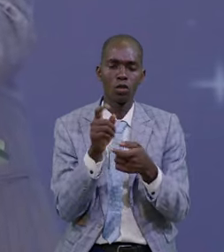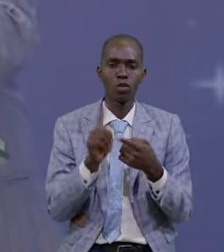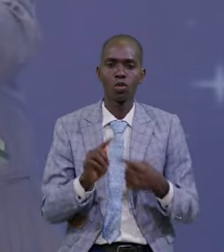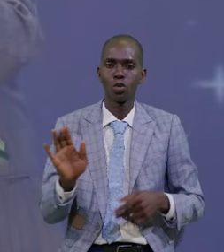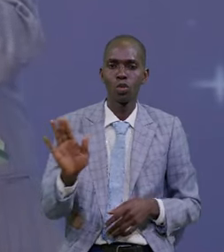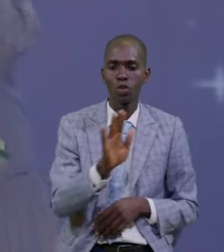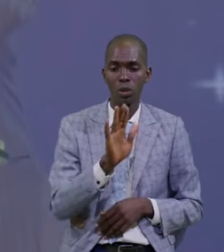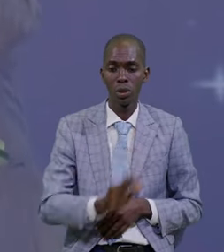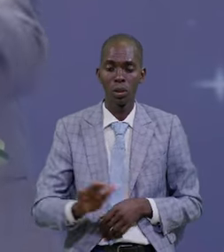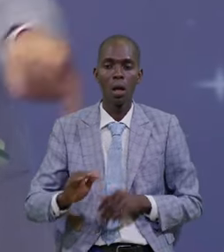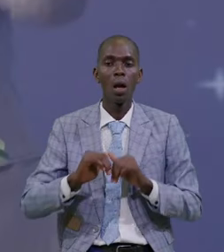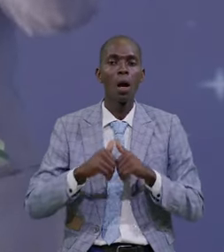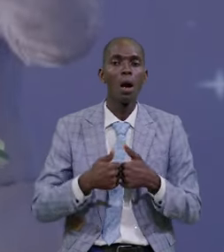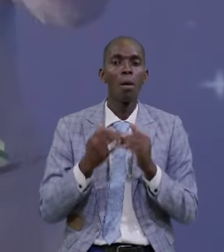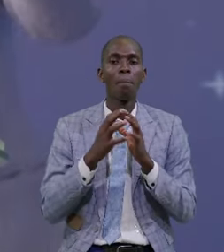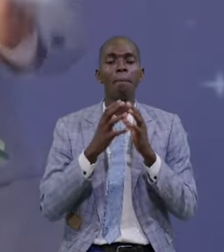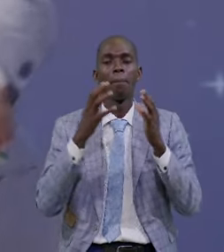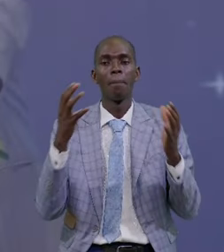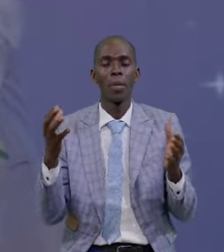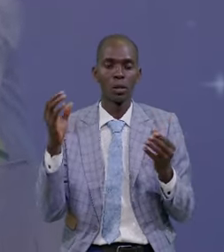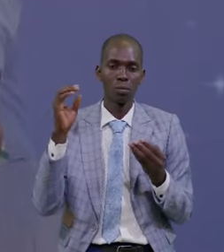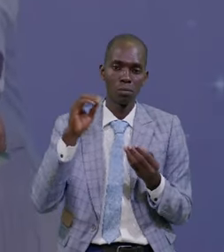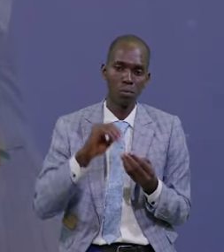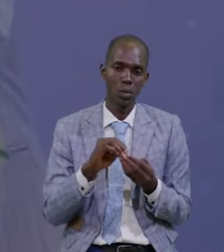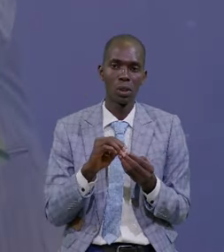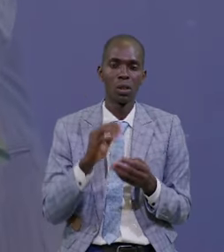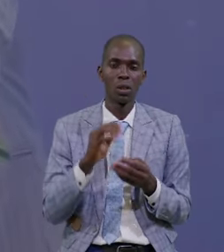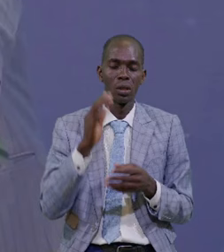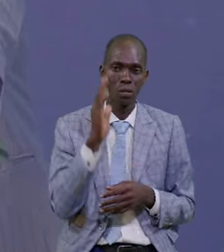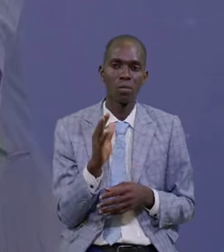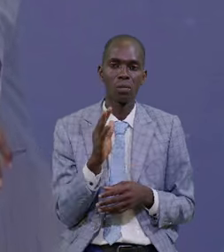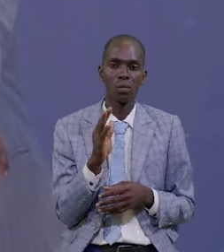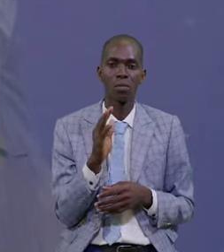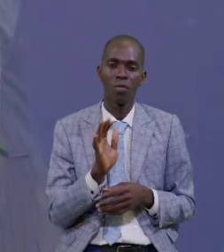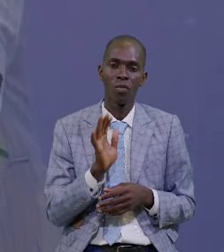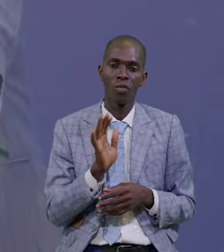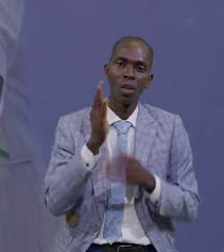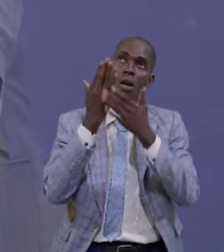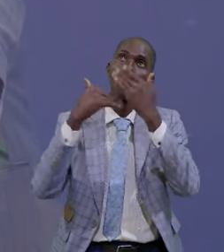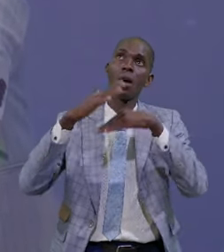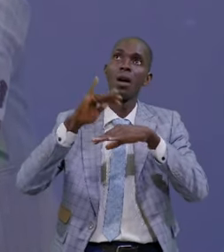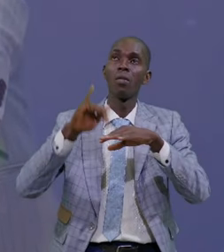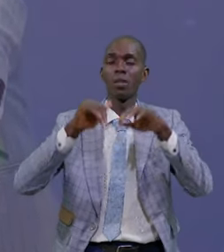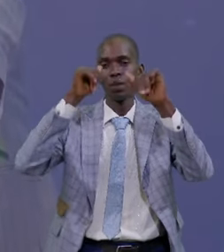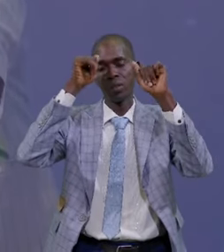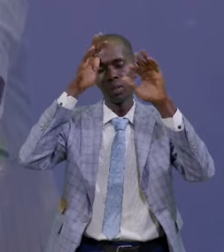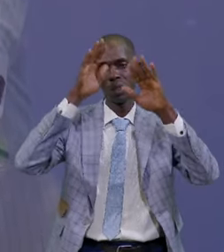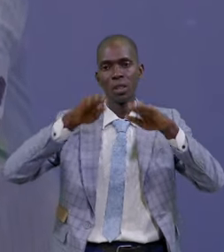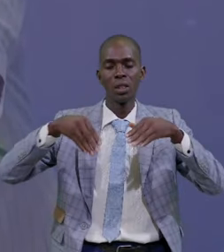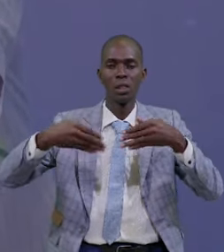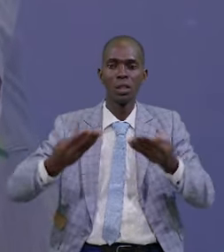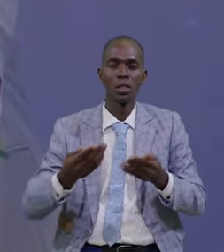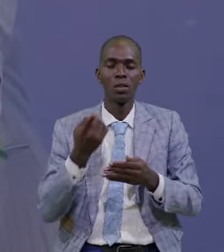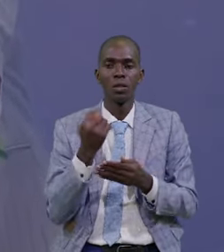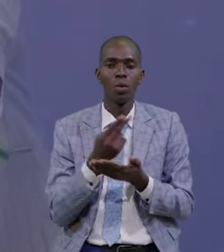how much more shall your Heavenly Father give the